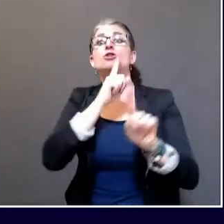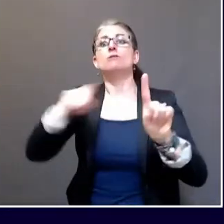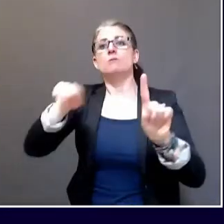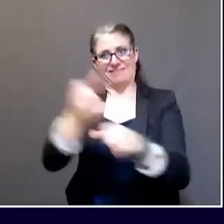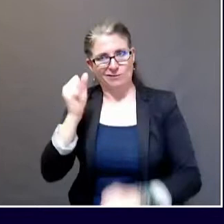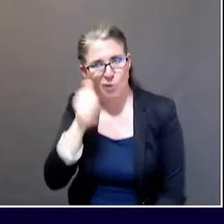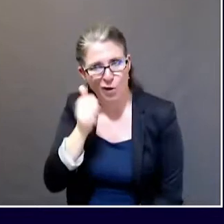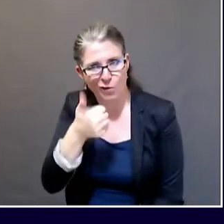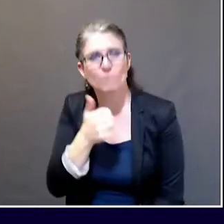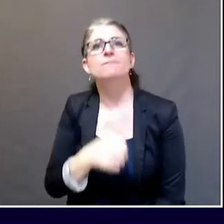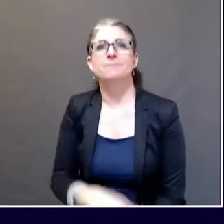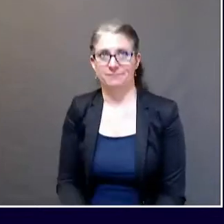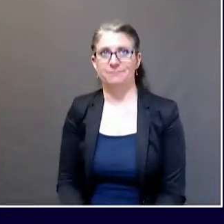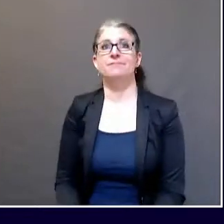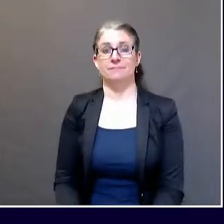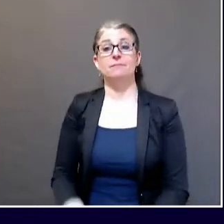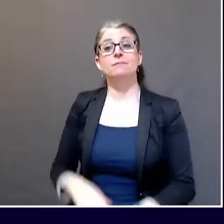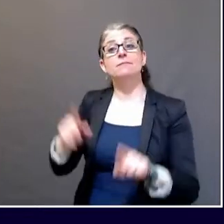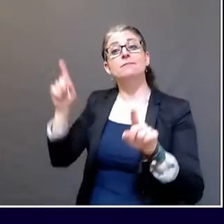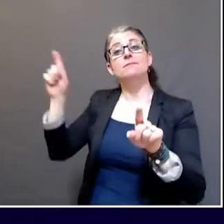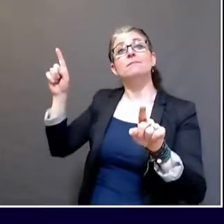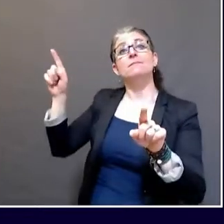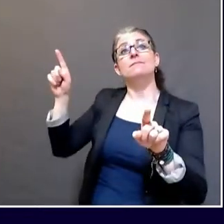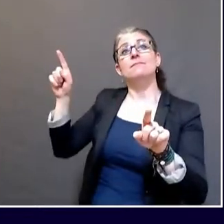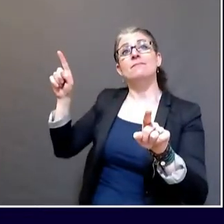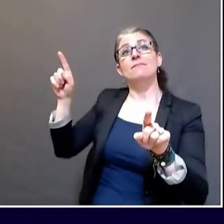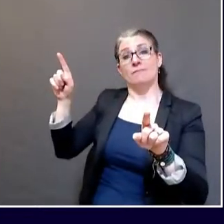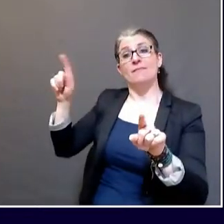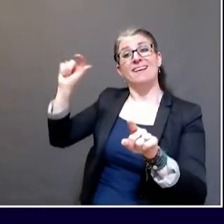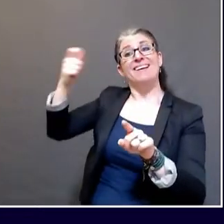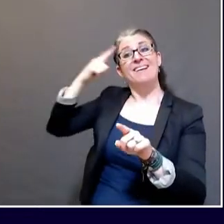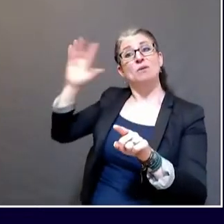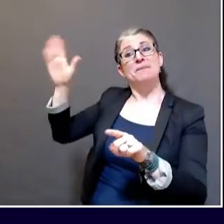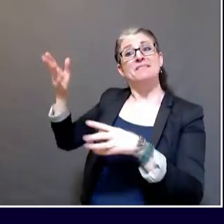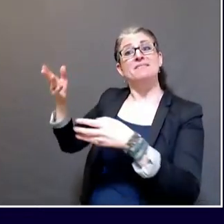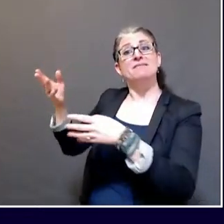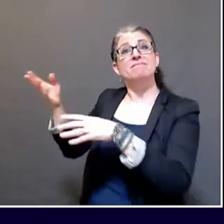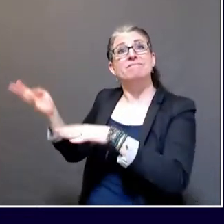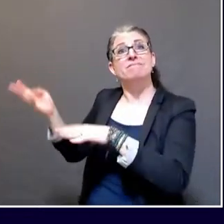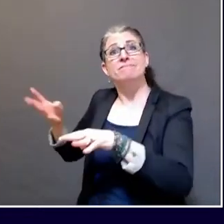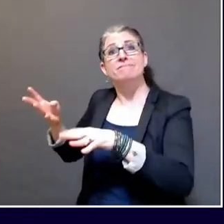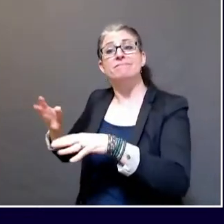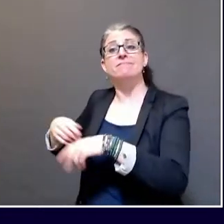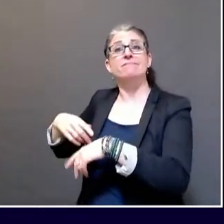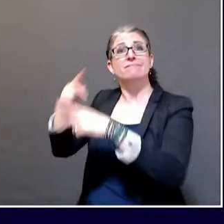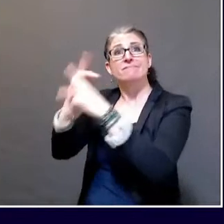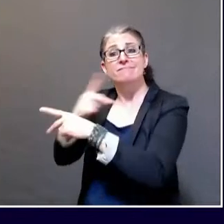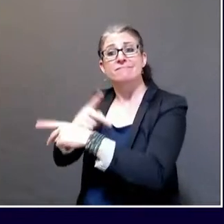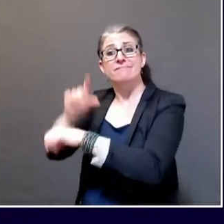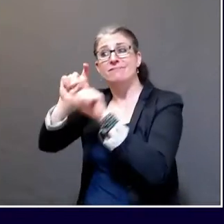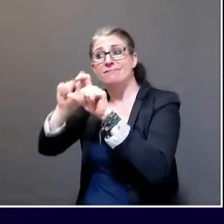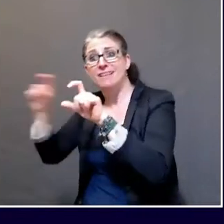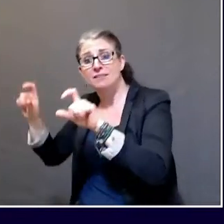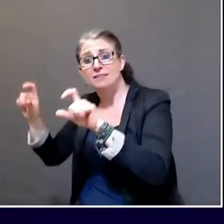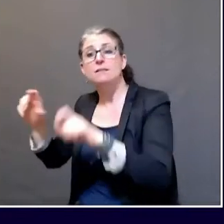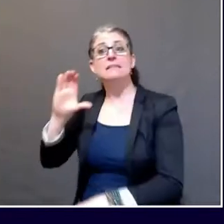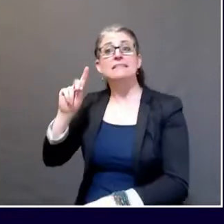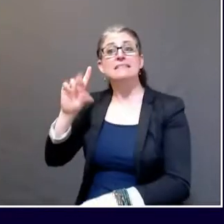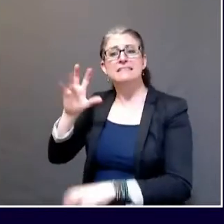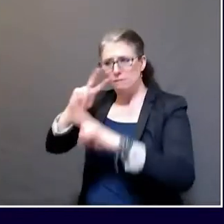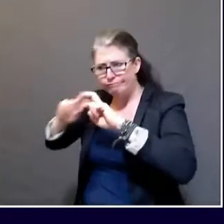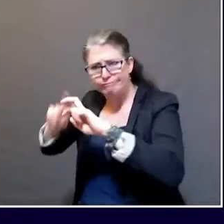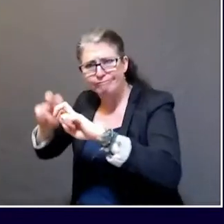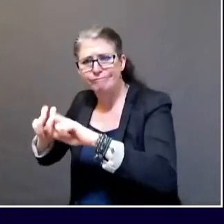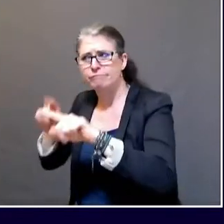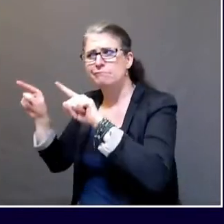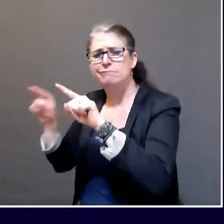Operation Warp Speed and the US CDC are investigating how and why this happened. We learned earlier this morning